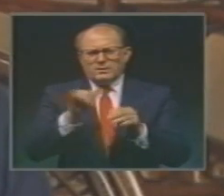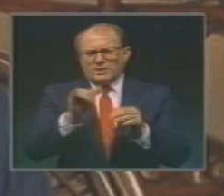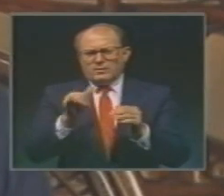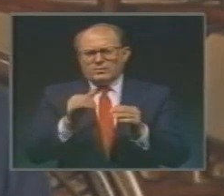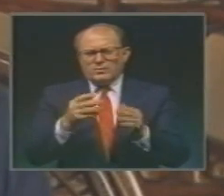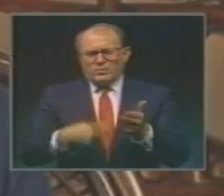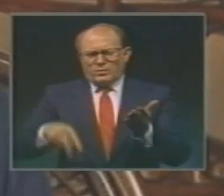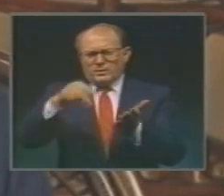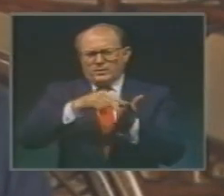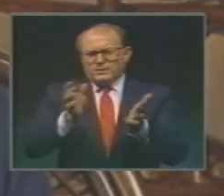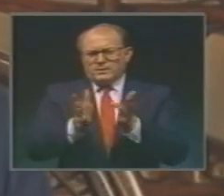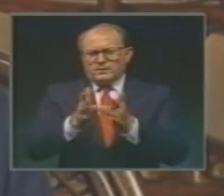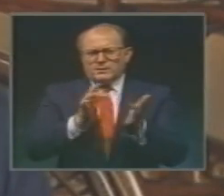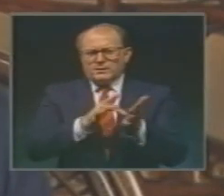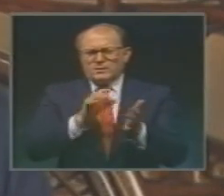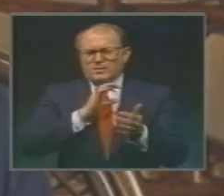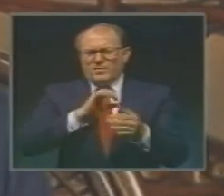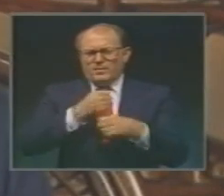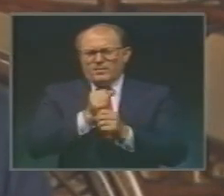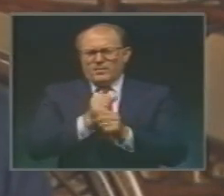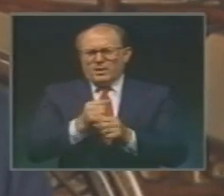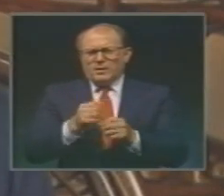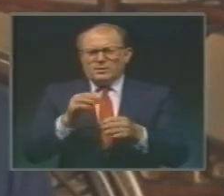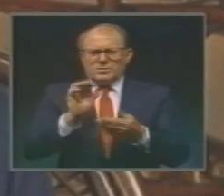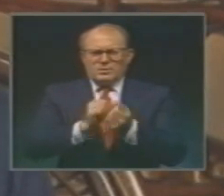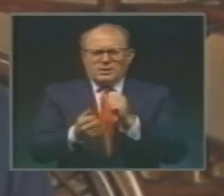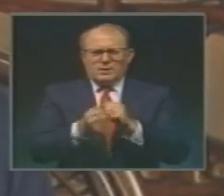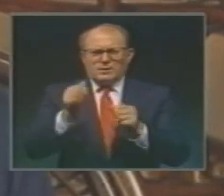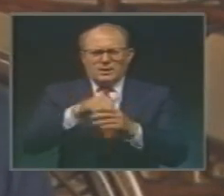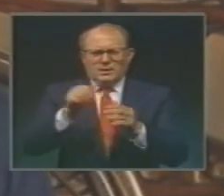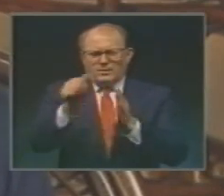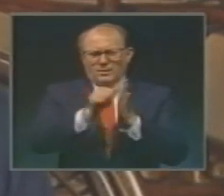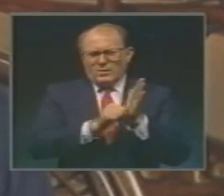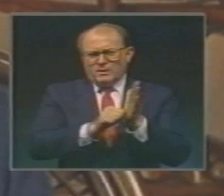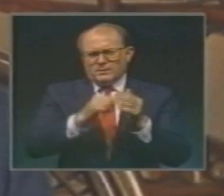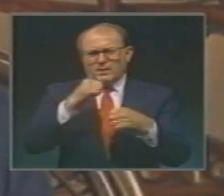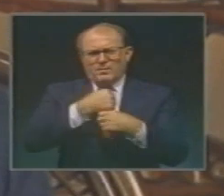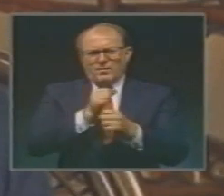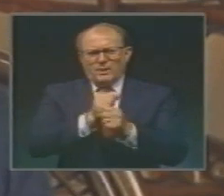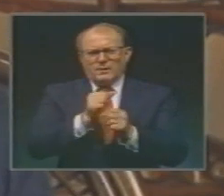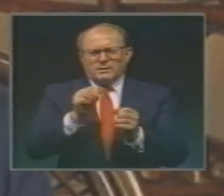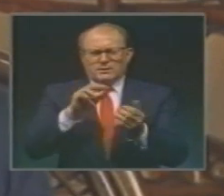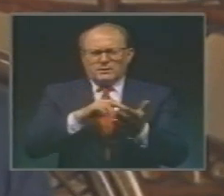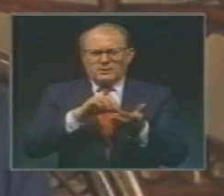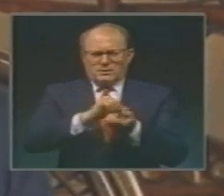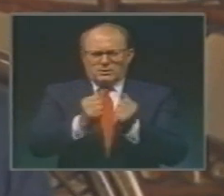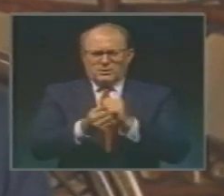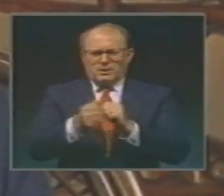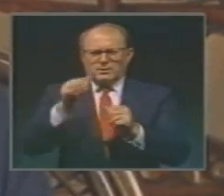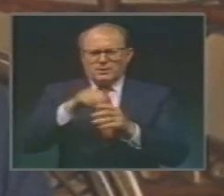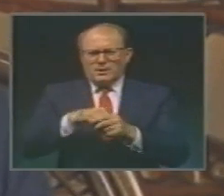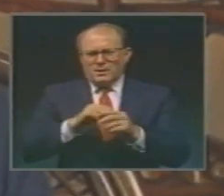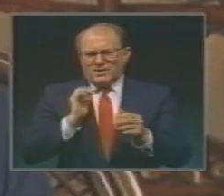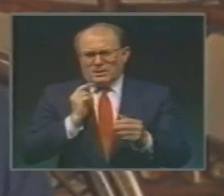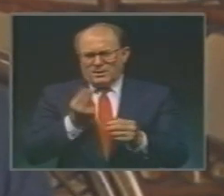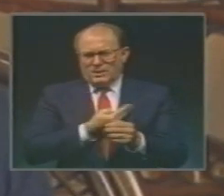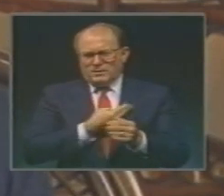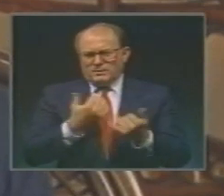a significant change in the lives of the apostles, so it makes a difference in the lives of the 20th century